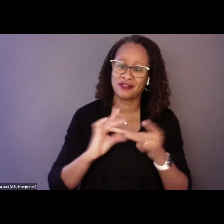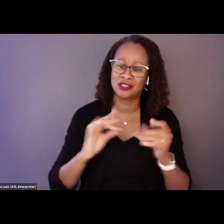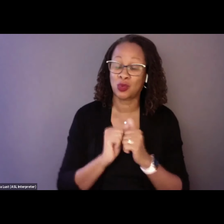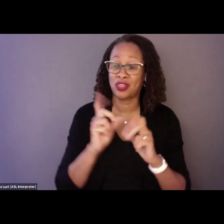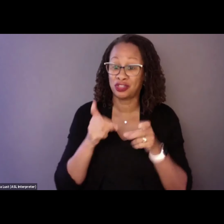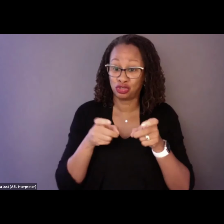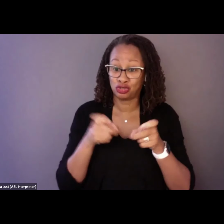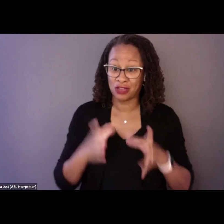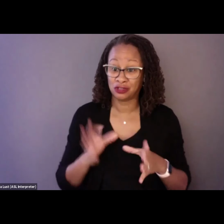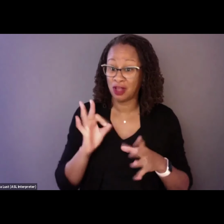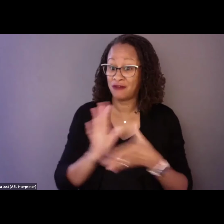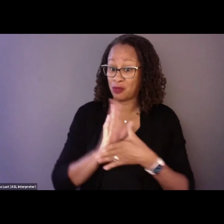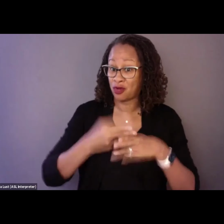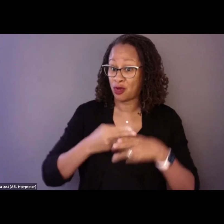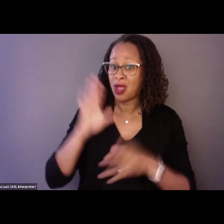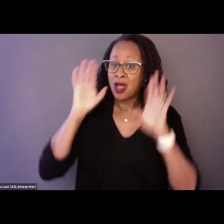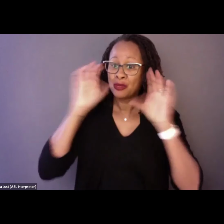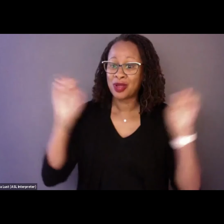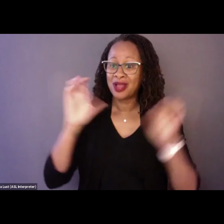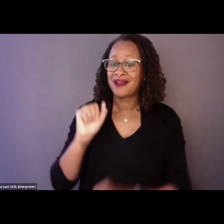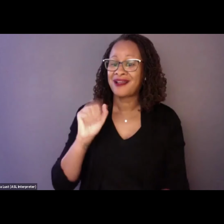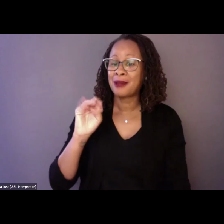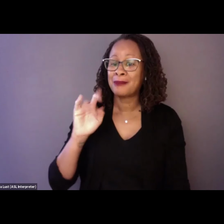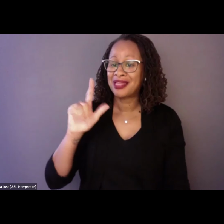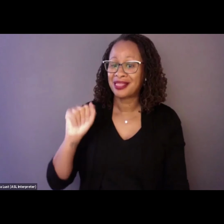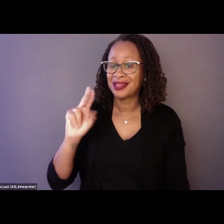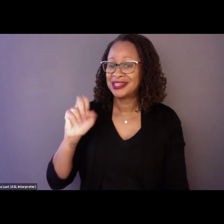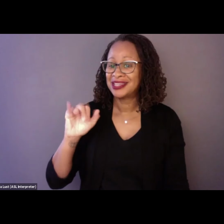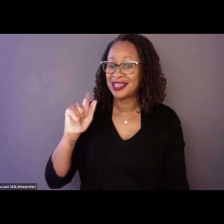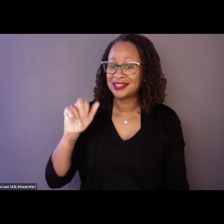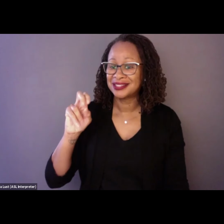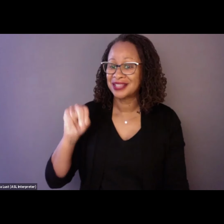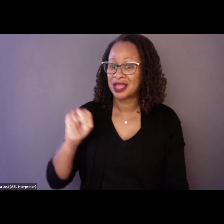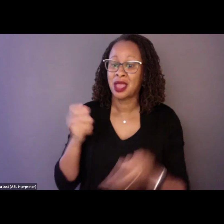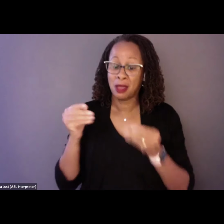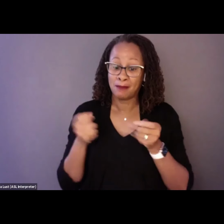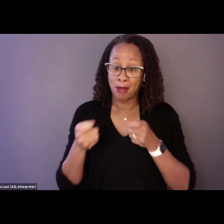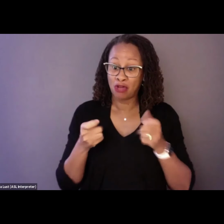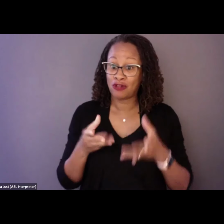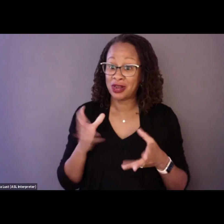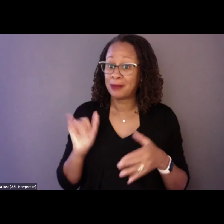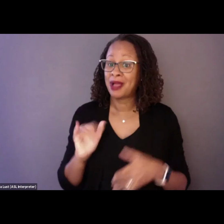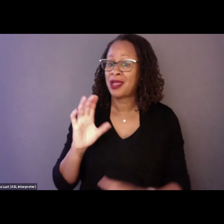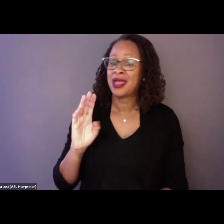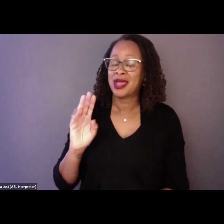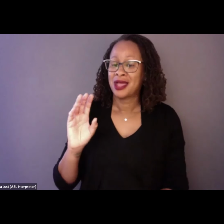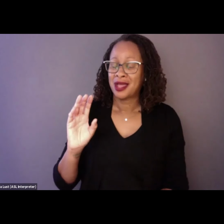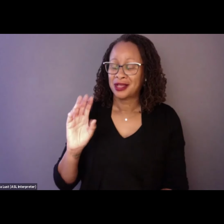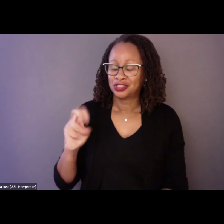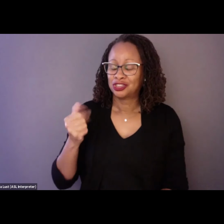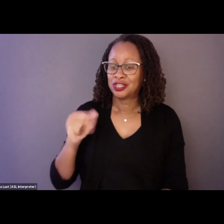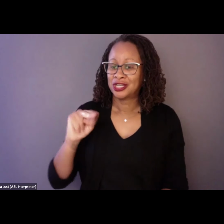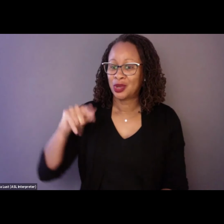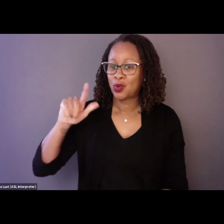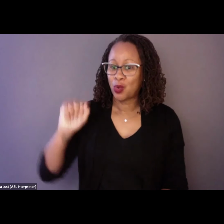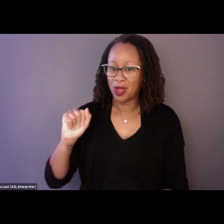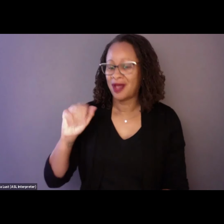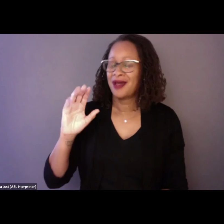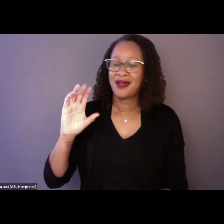of President, Camilla Nielsson, moderated by Shaniqua McClendon of Crooked Media. I'd like to offer